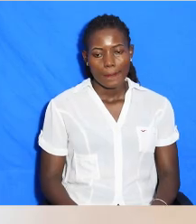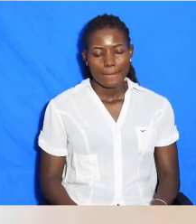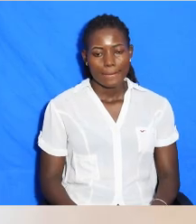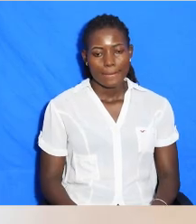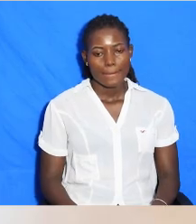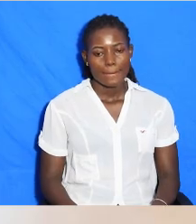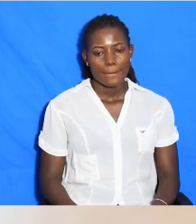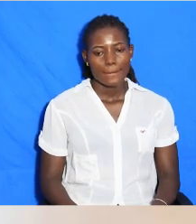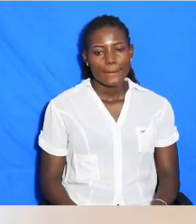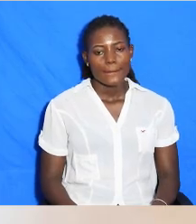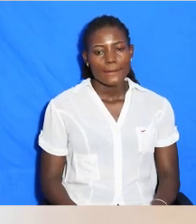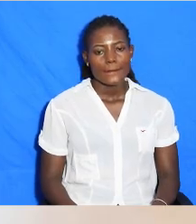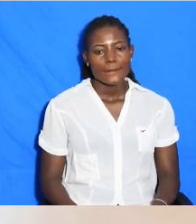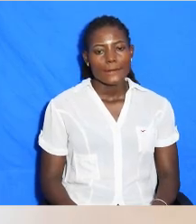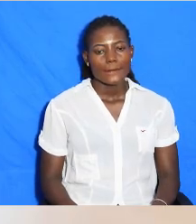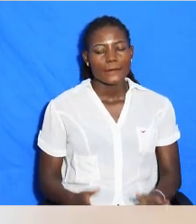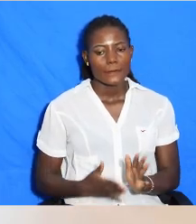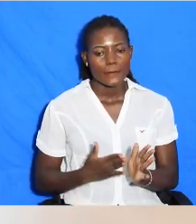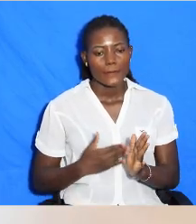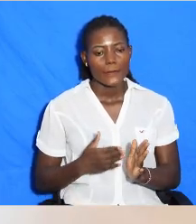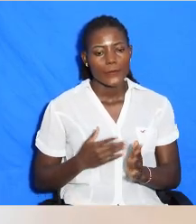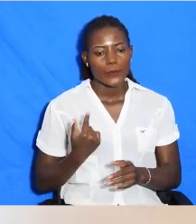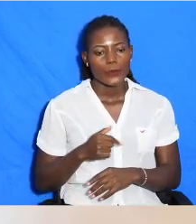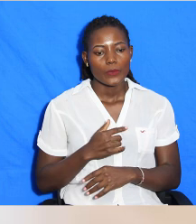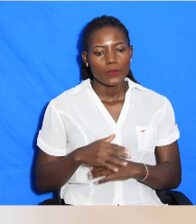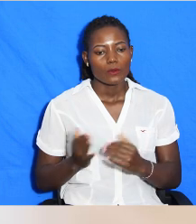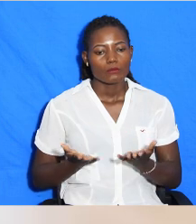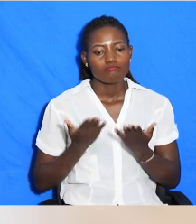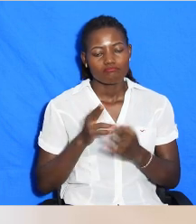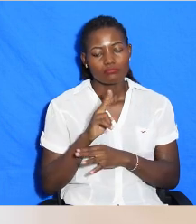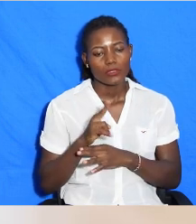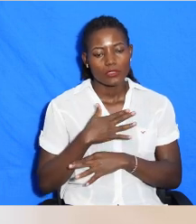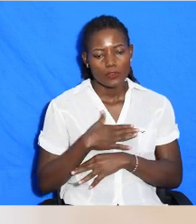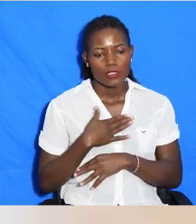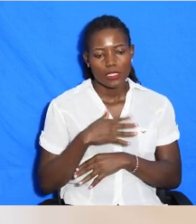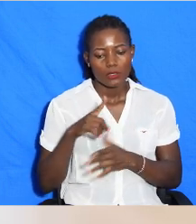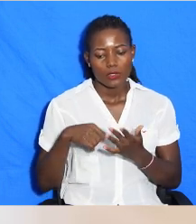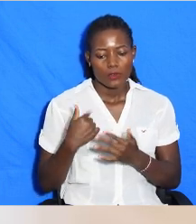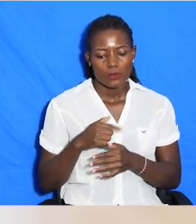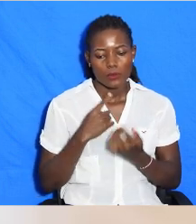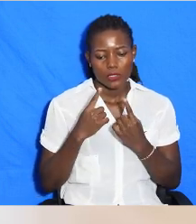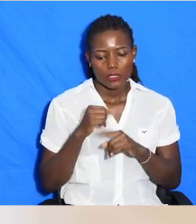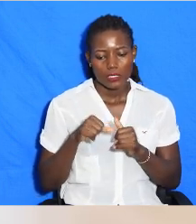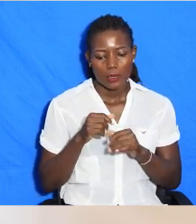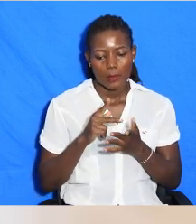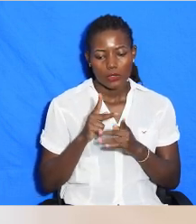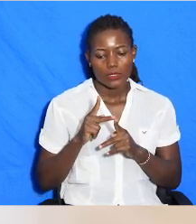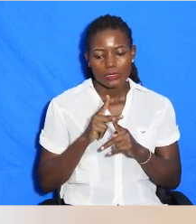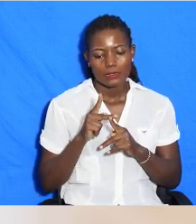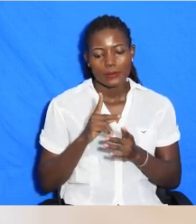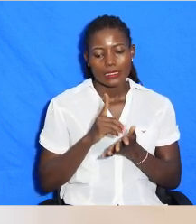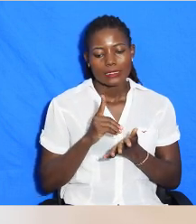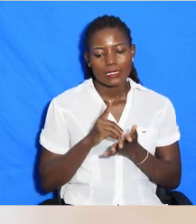So the faster or the quicker we embrace use of science, whatever we've been talking Mm, about, like keeping data for